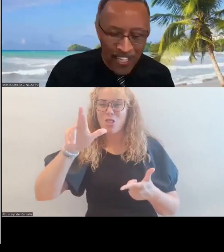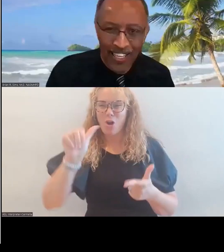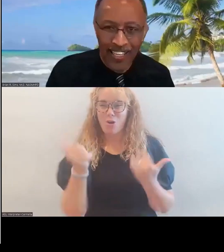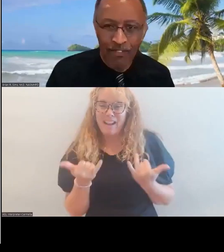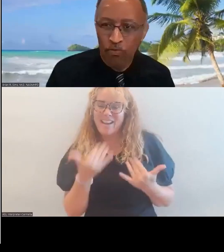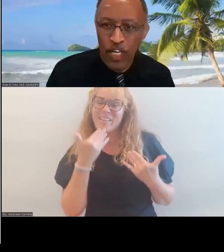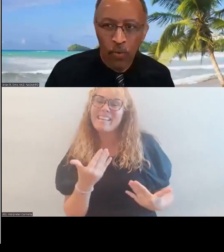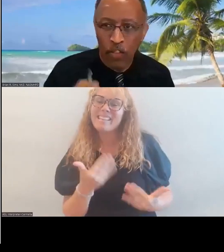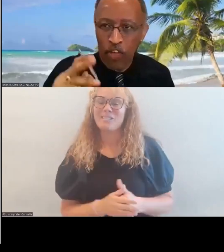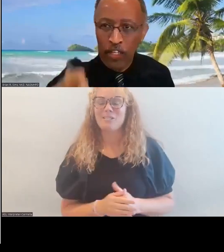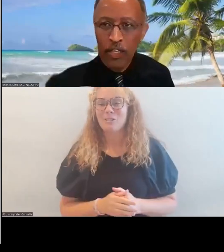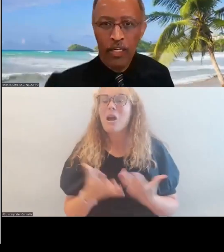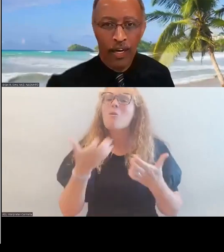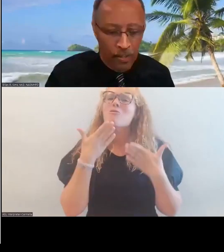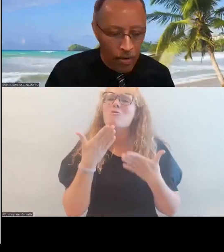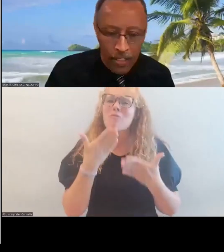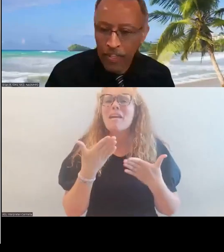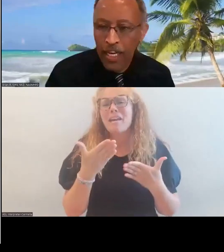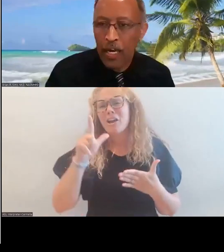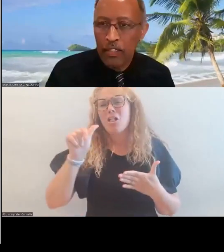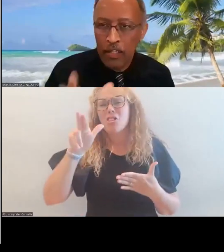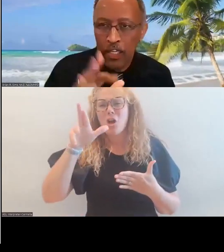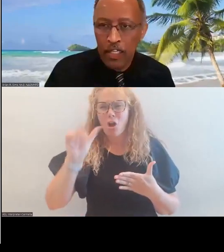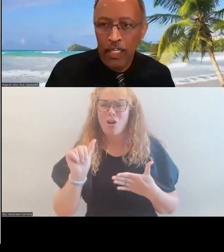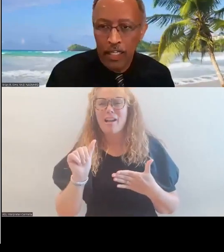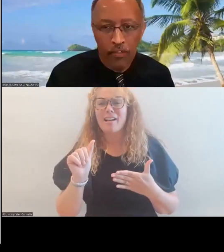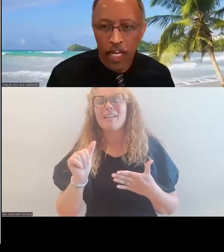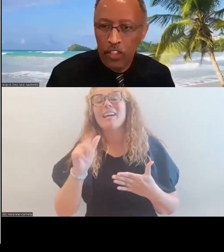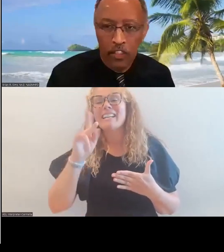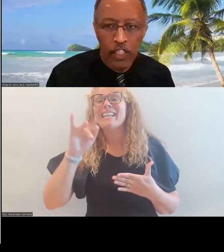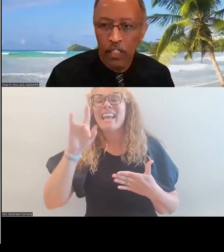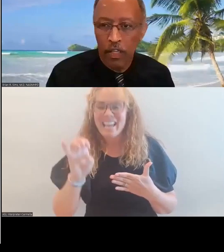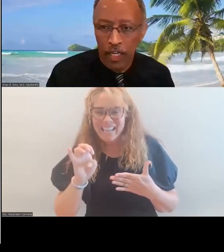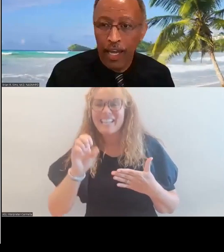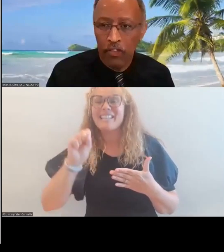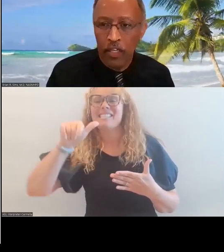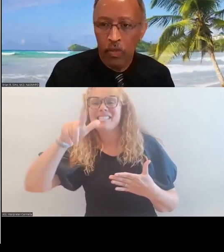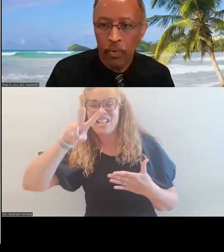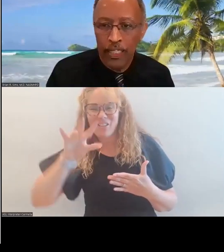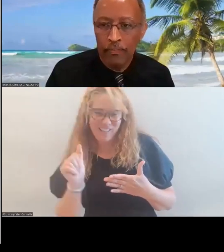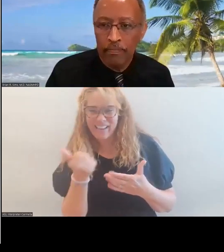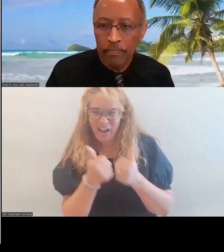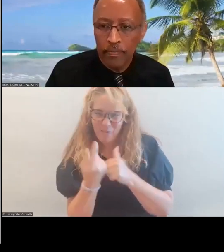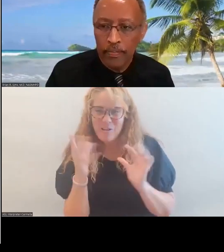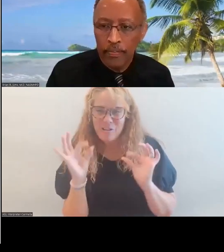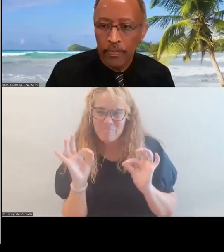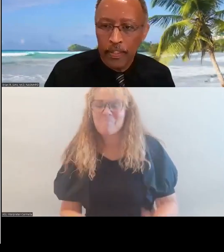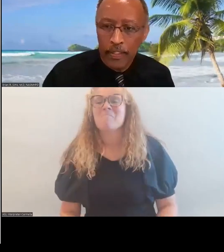you. And I really want to thank Laura. I thank Katie and thank Sylvia, and again, thank Wendy.